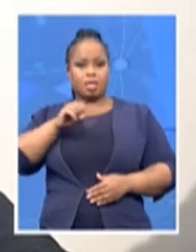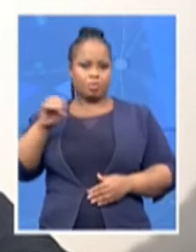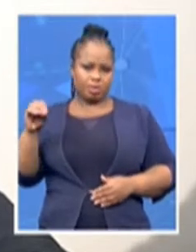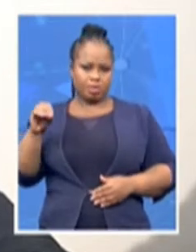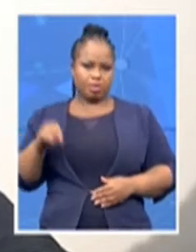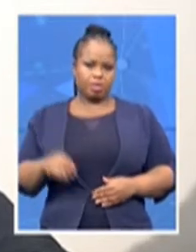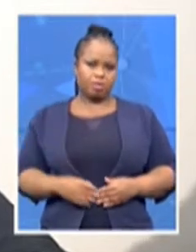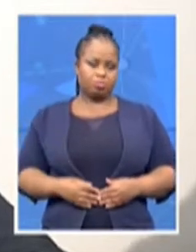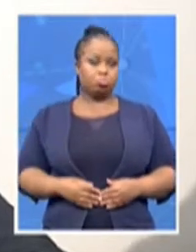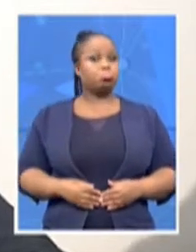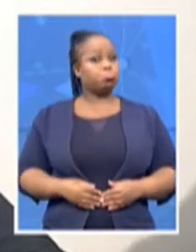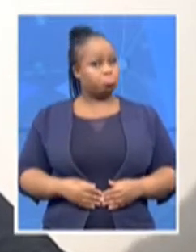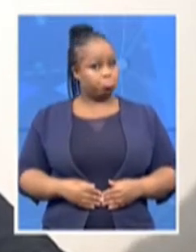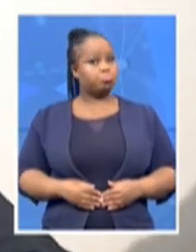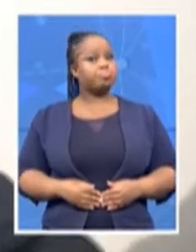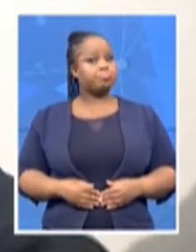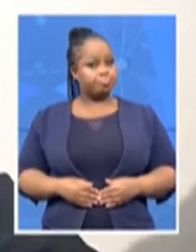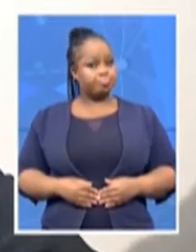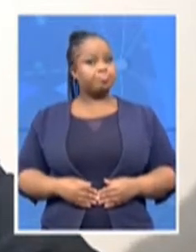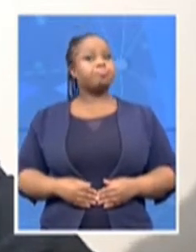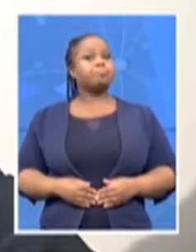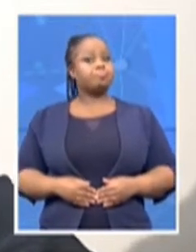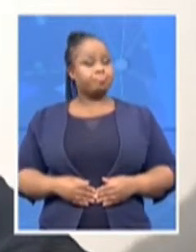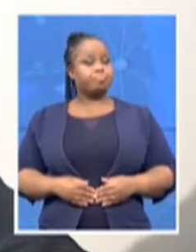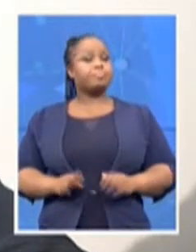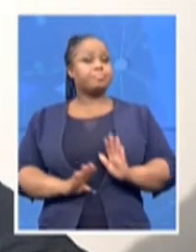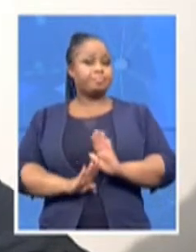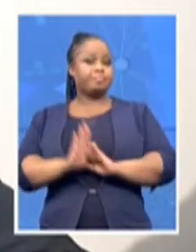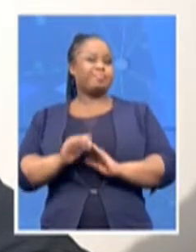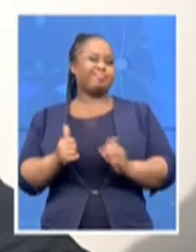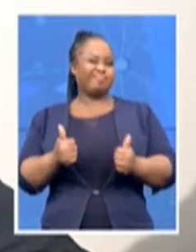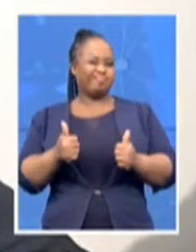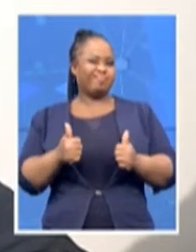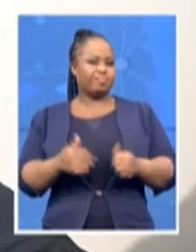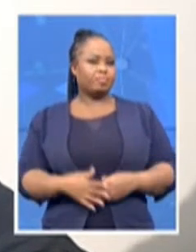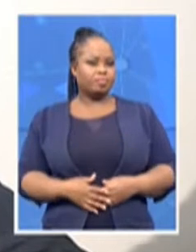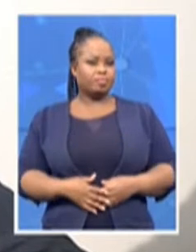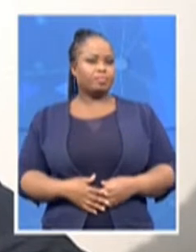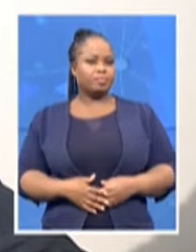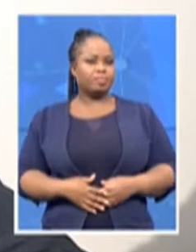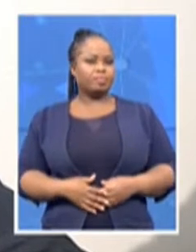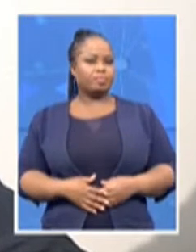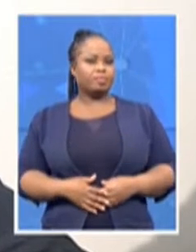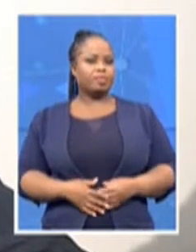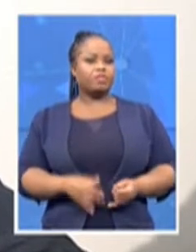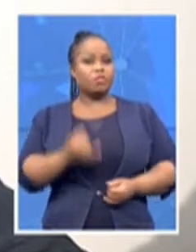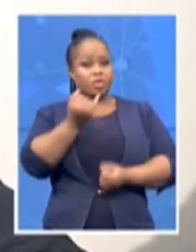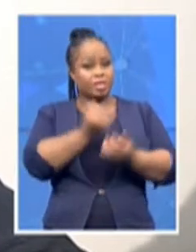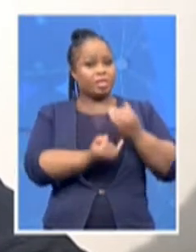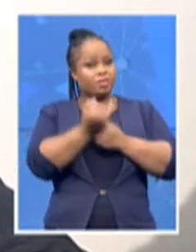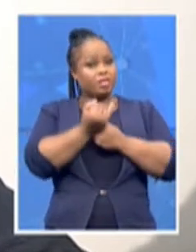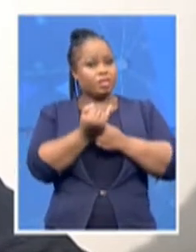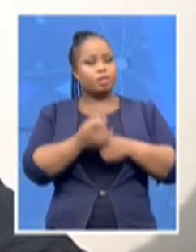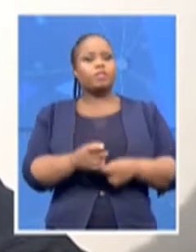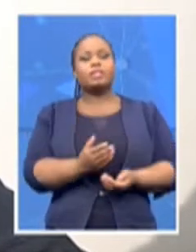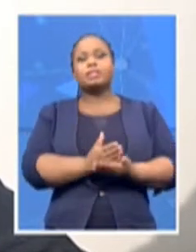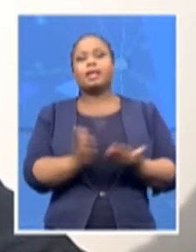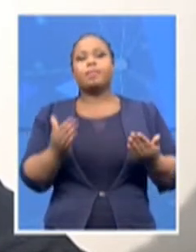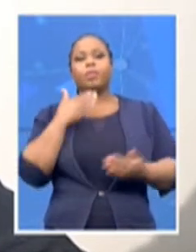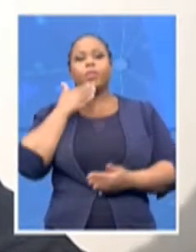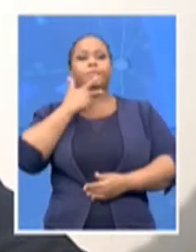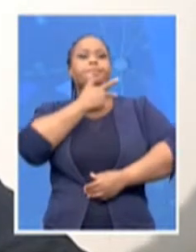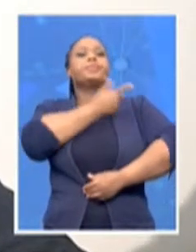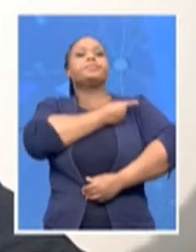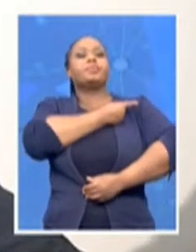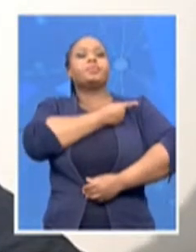quite some progress. In terms of individuals who have at least have a jab, we have now passed 11 million